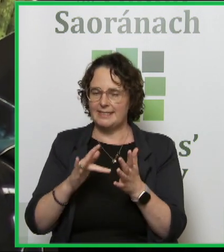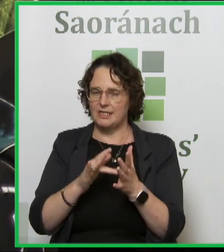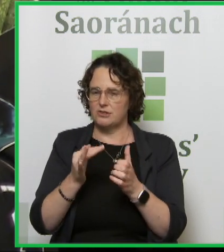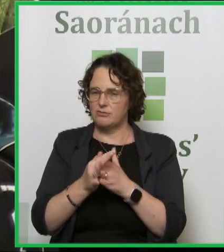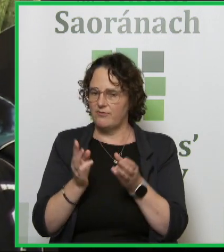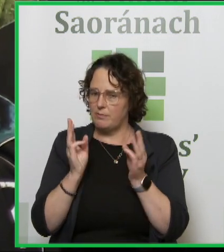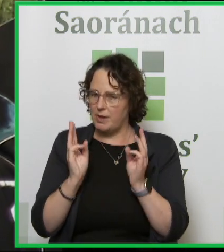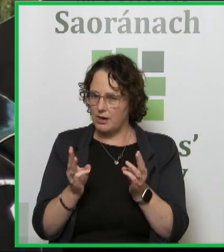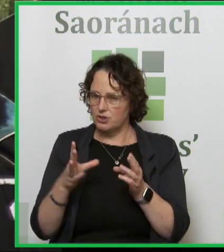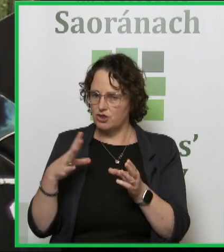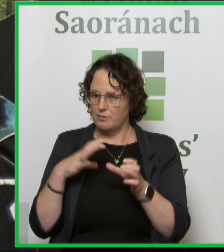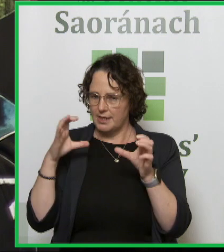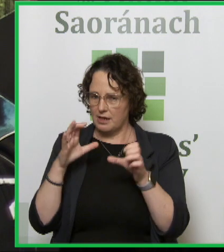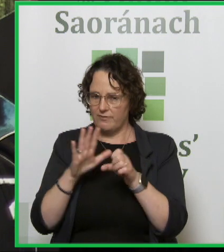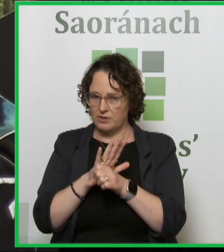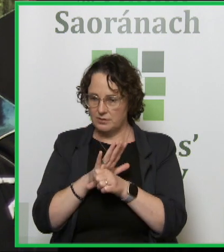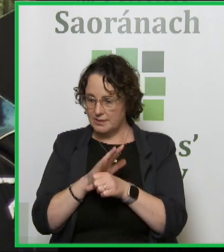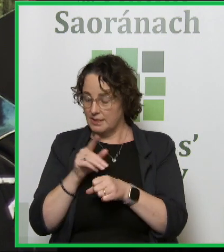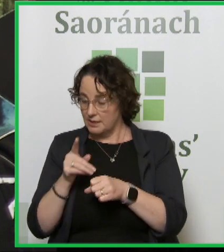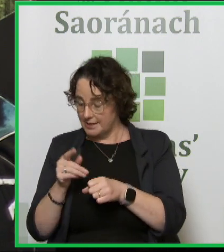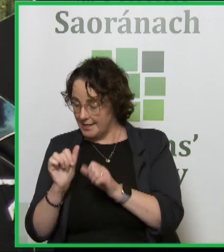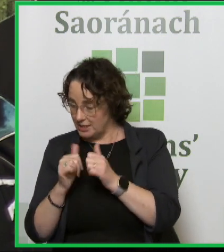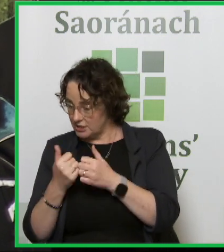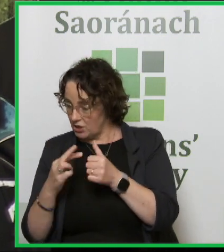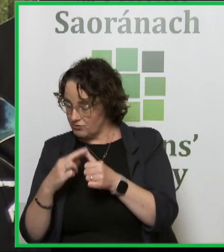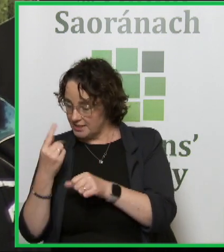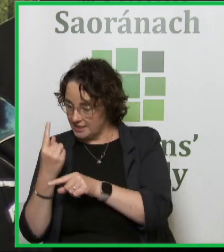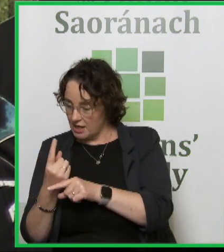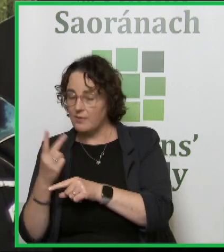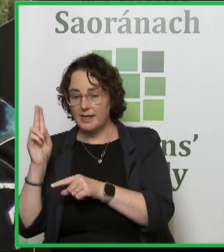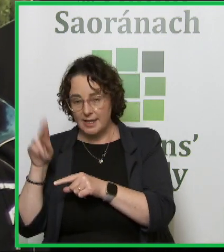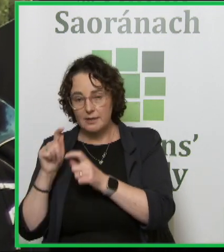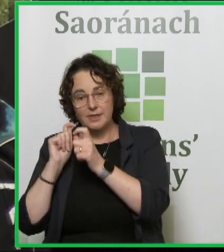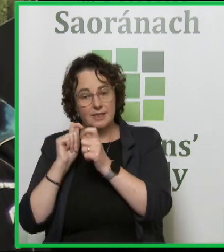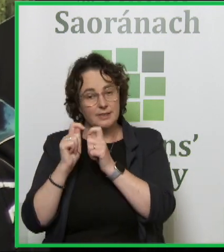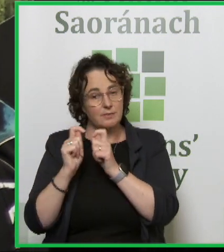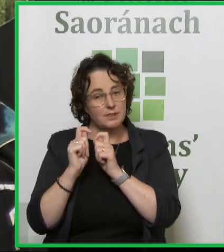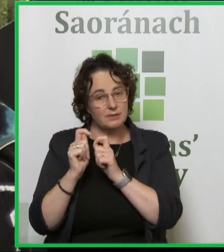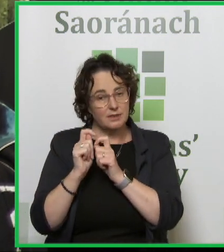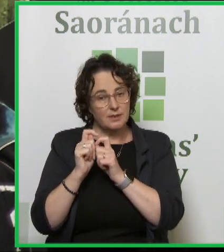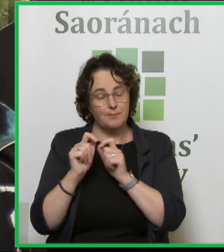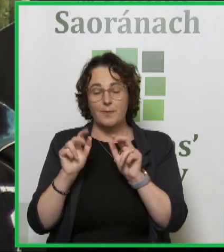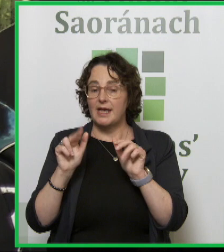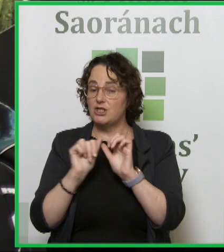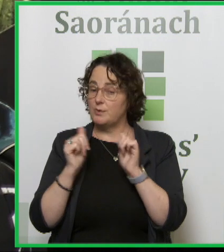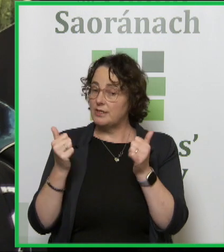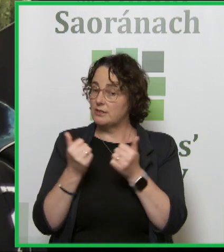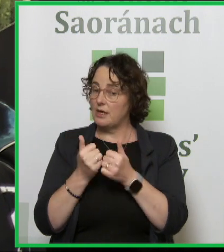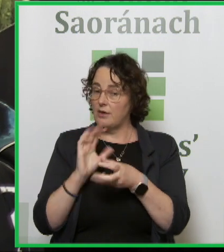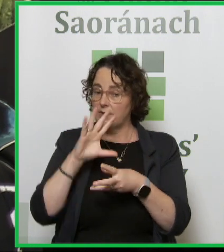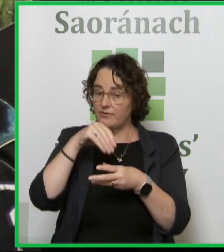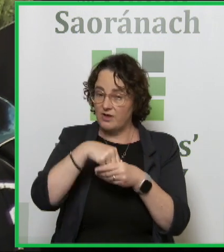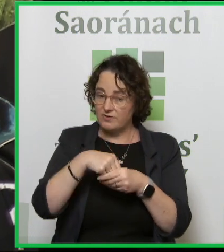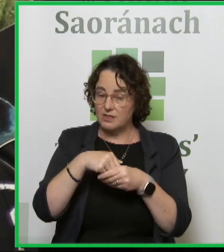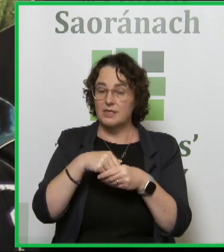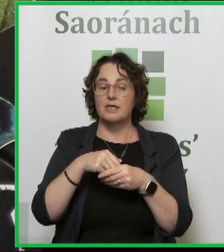be careful. Is there an agency that already exists that can be adapted? A new agency, and I've been involved in both closing